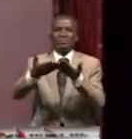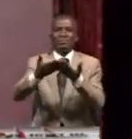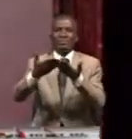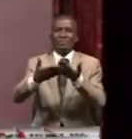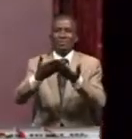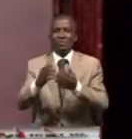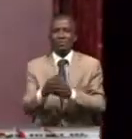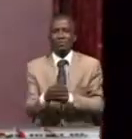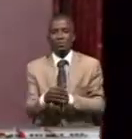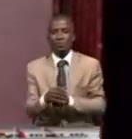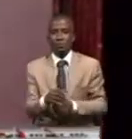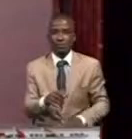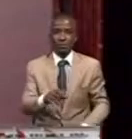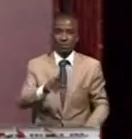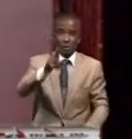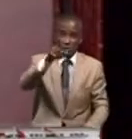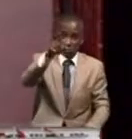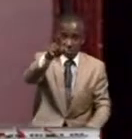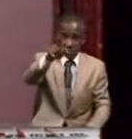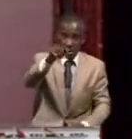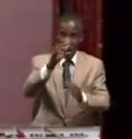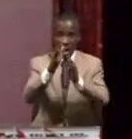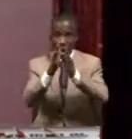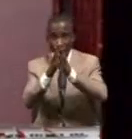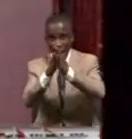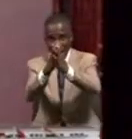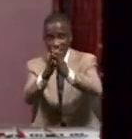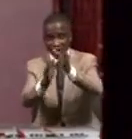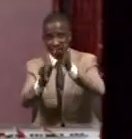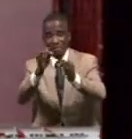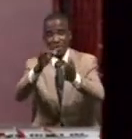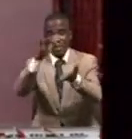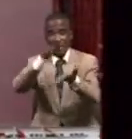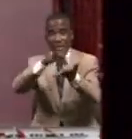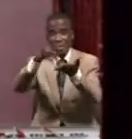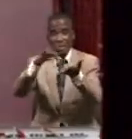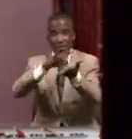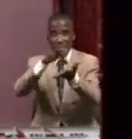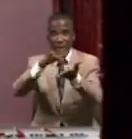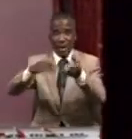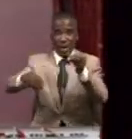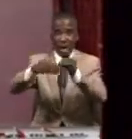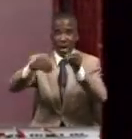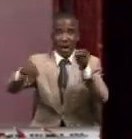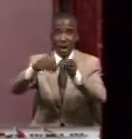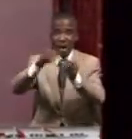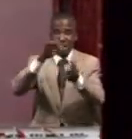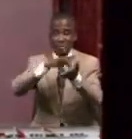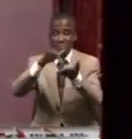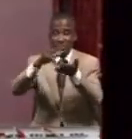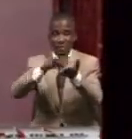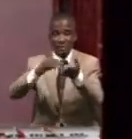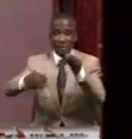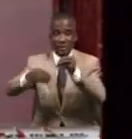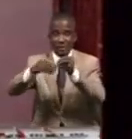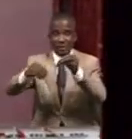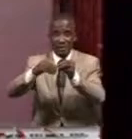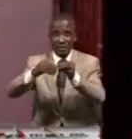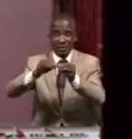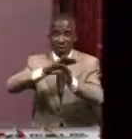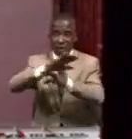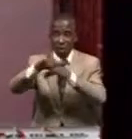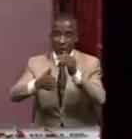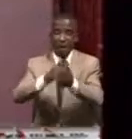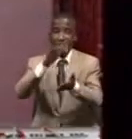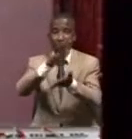I'm putting it to you that if you add all the figures on the sheet that